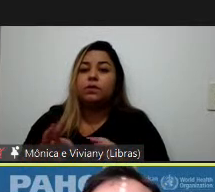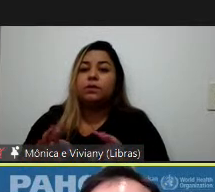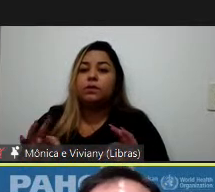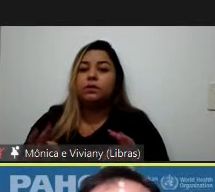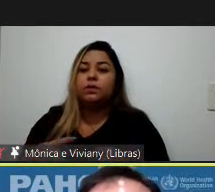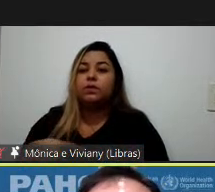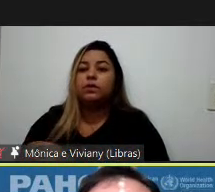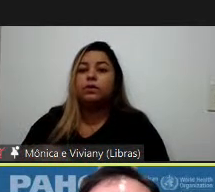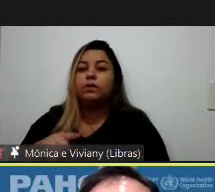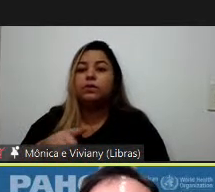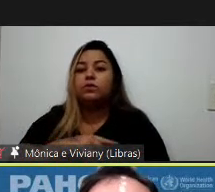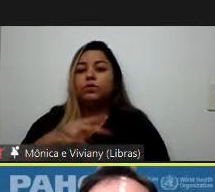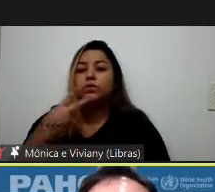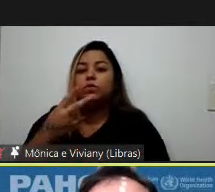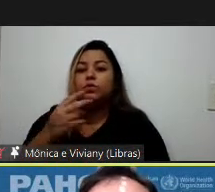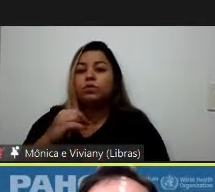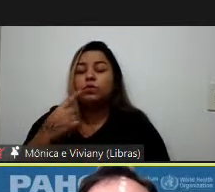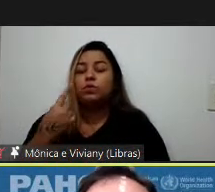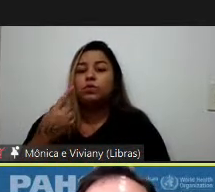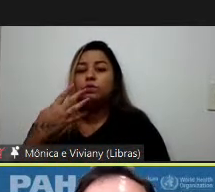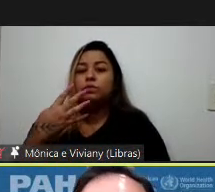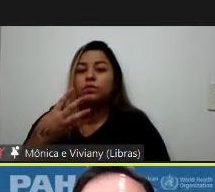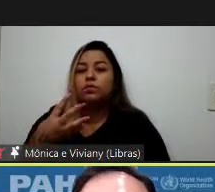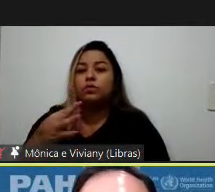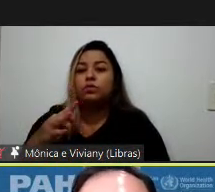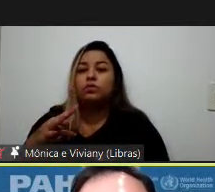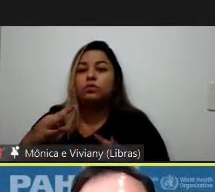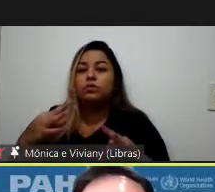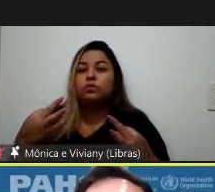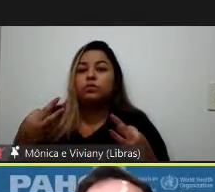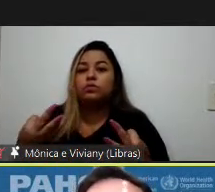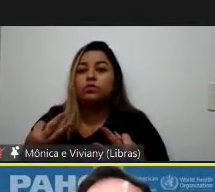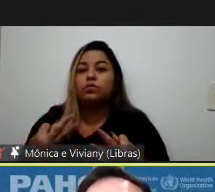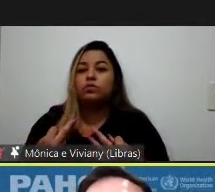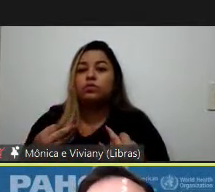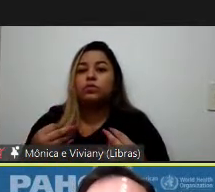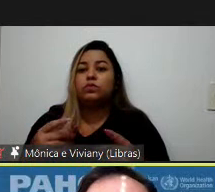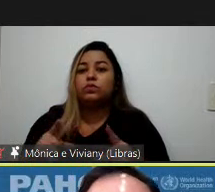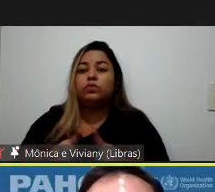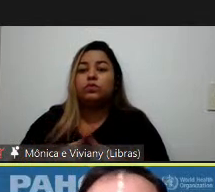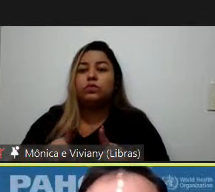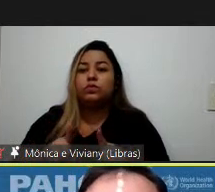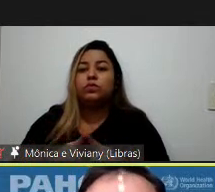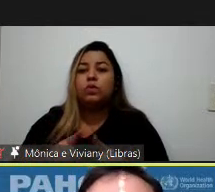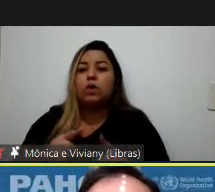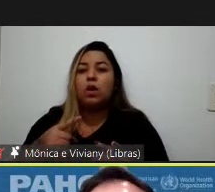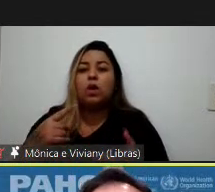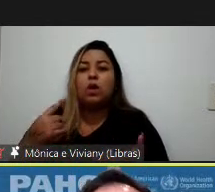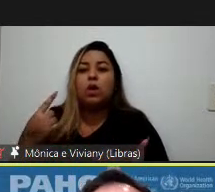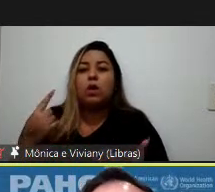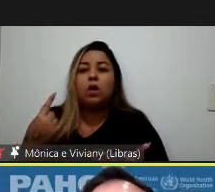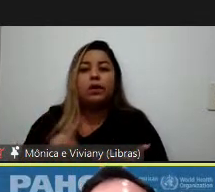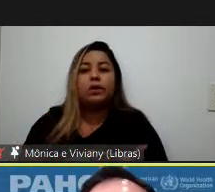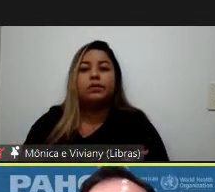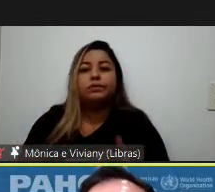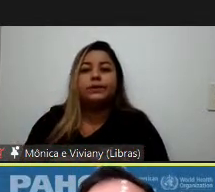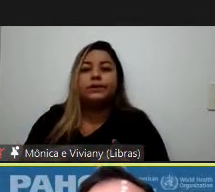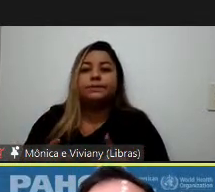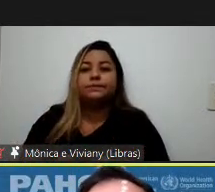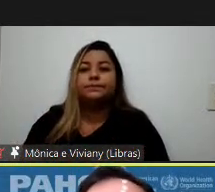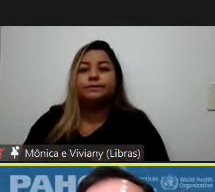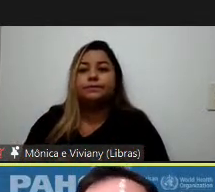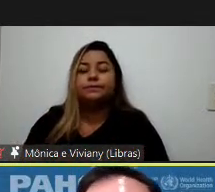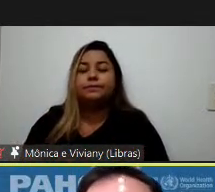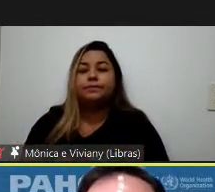of technical cooperation, we have defined in 2014 with all the member states a compromise of advancement in 3 lines of